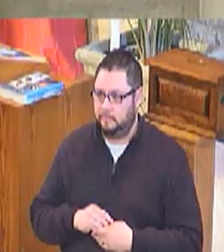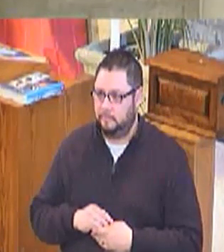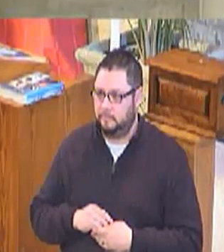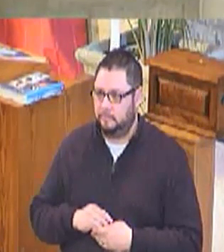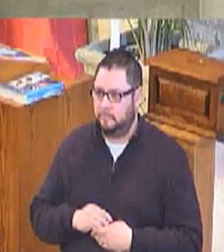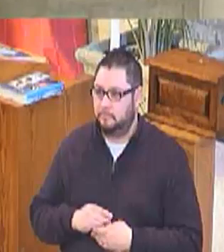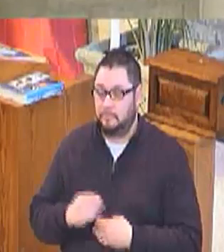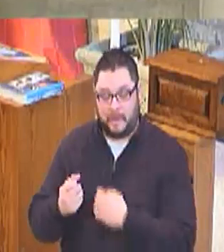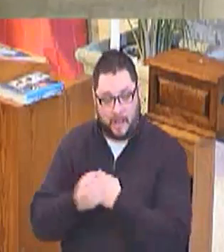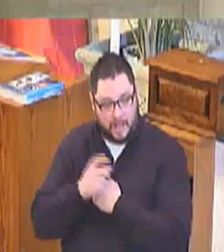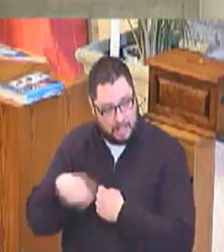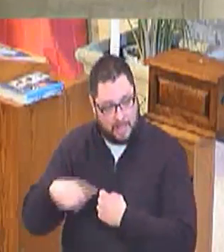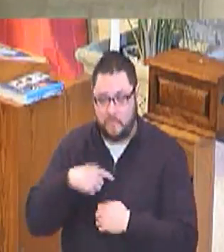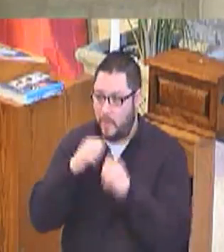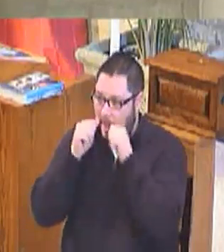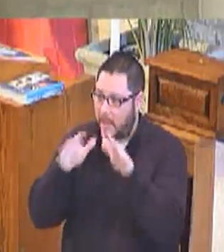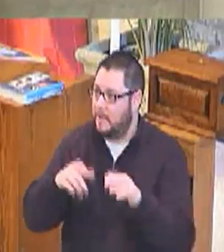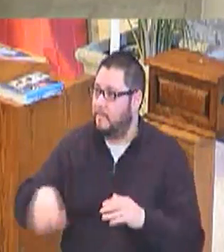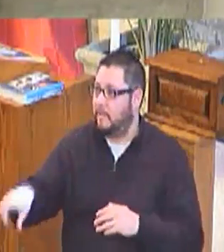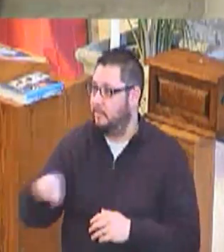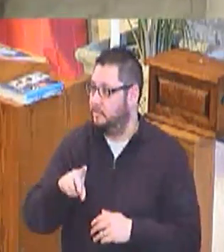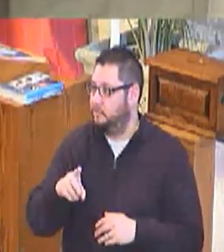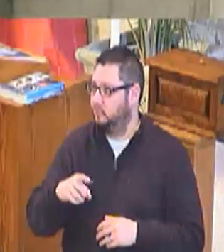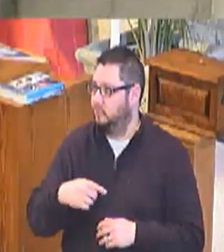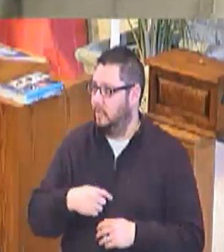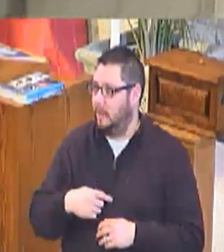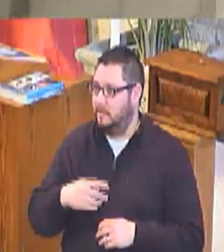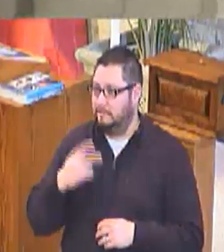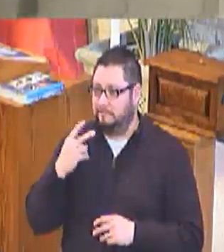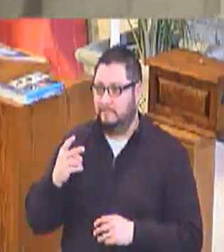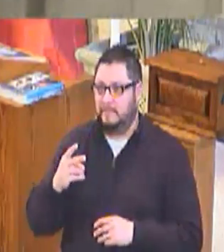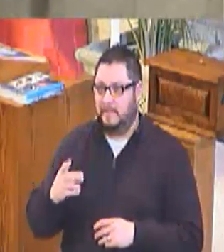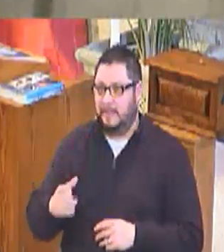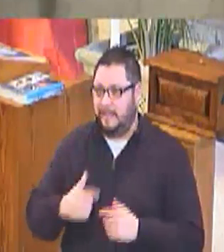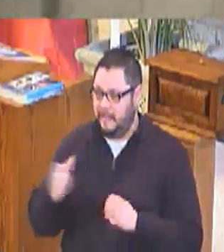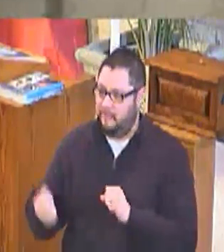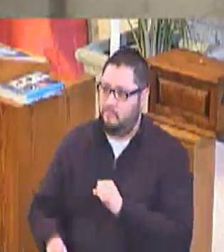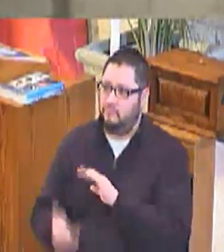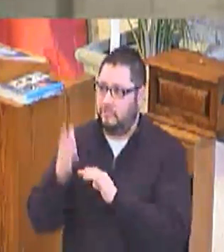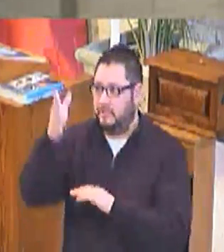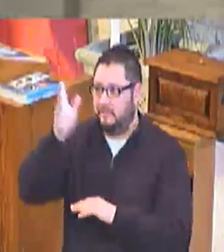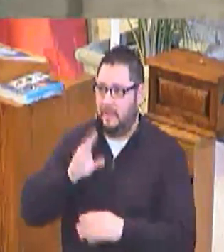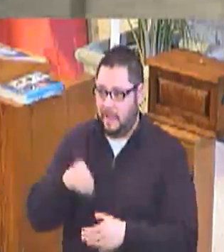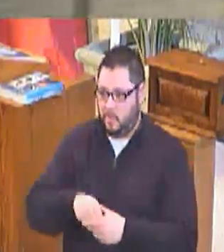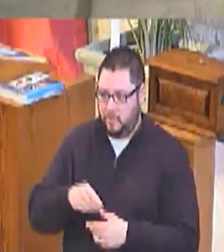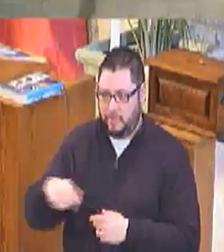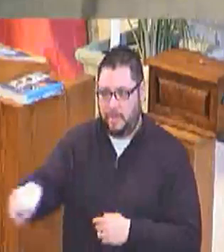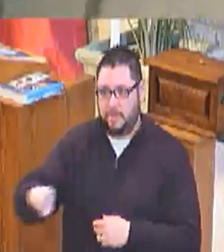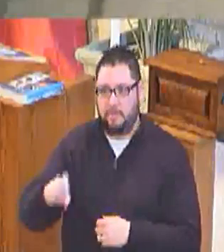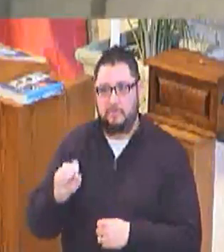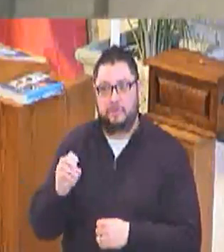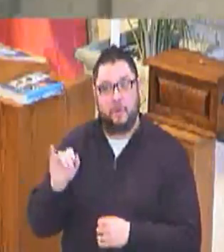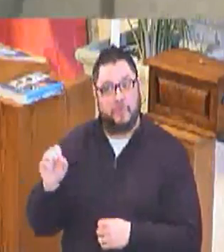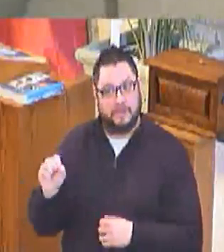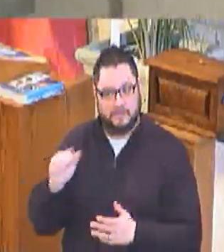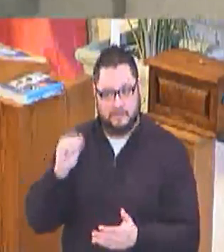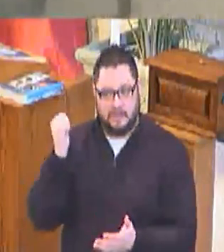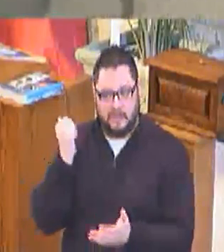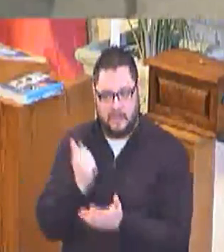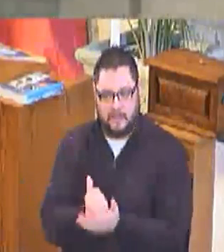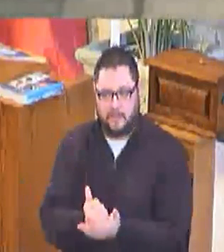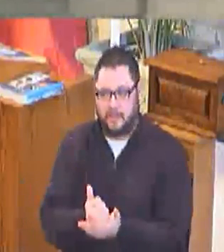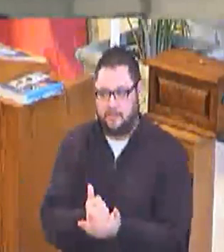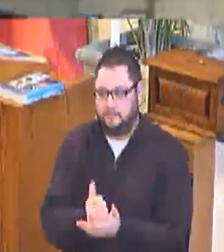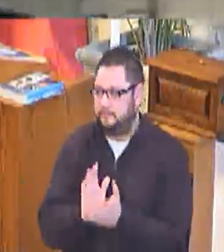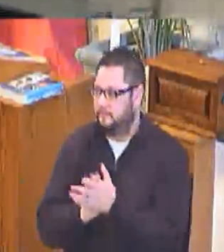I love you, I bless you, and I behold the living presence of the divine within you, and so it is. Amen.